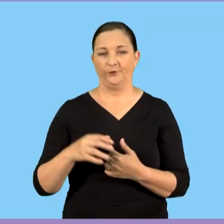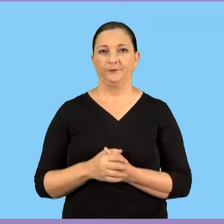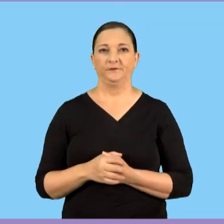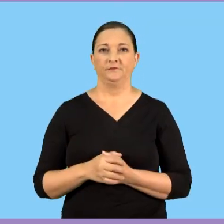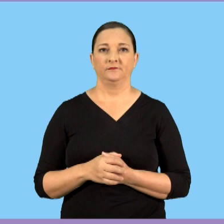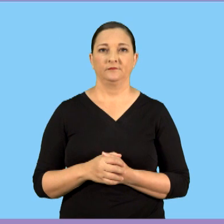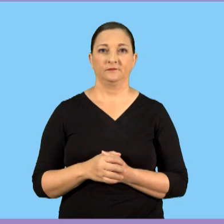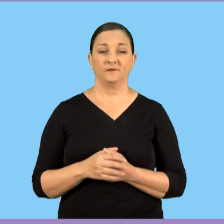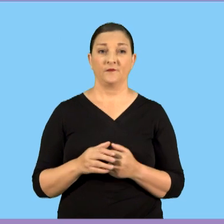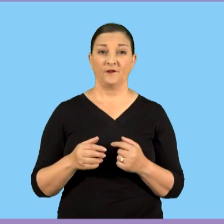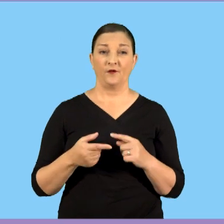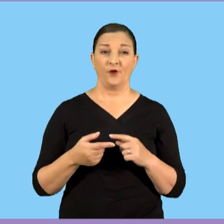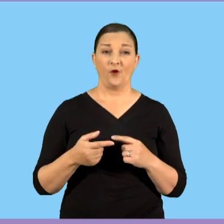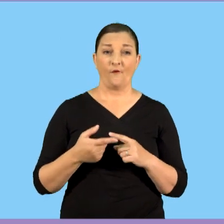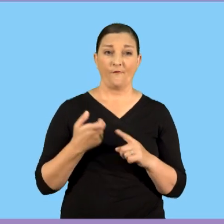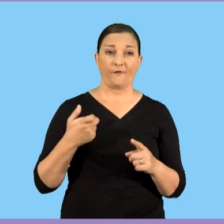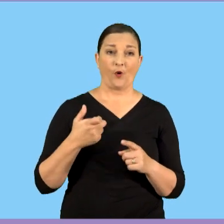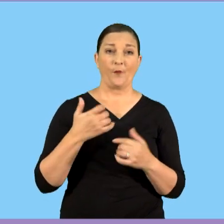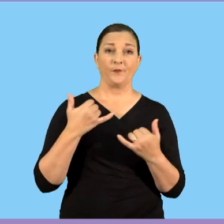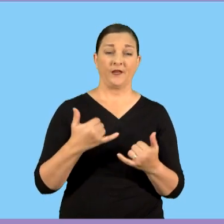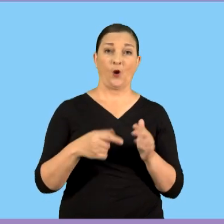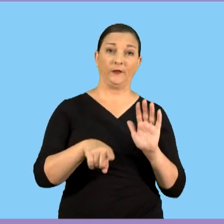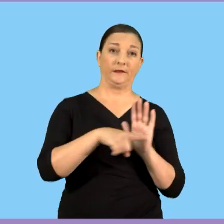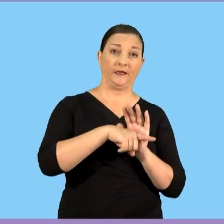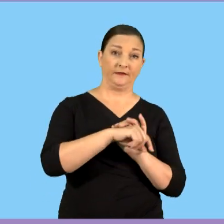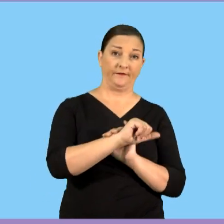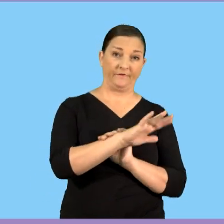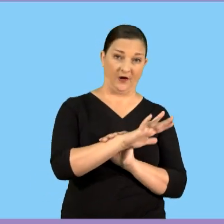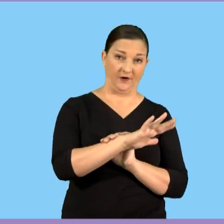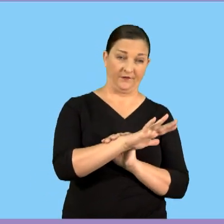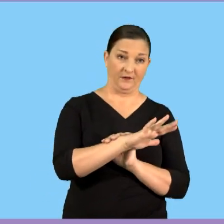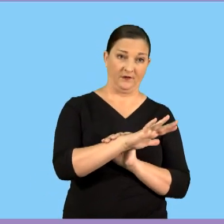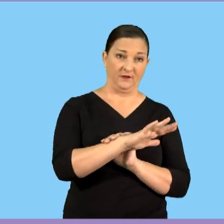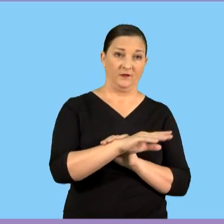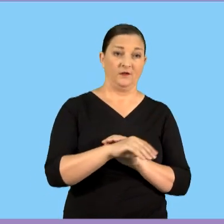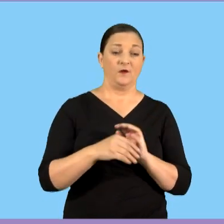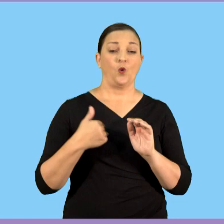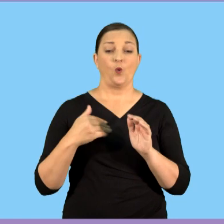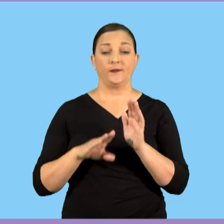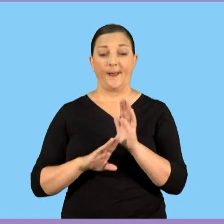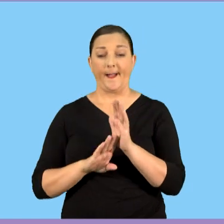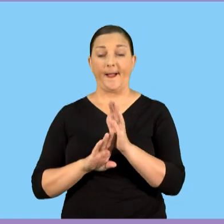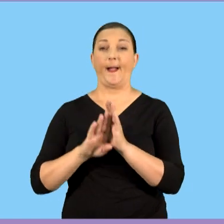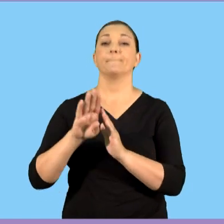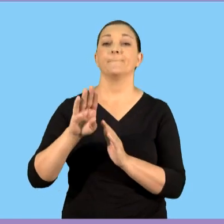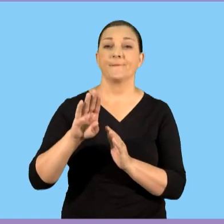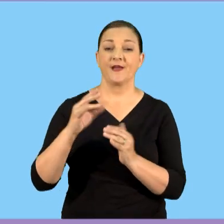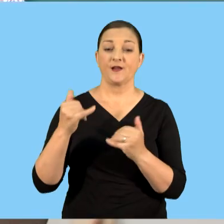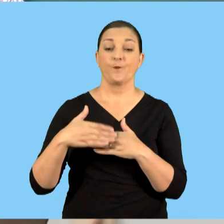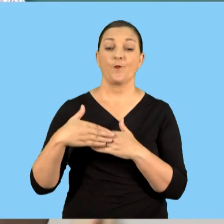24 degrees Celsius. It means that from -5 degrees Celsius, this temperature went